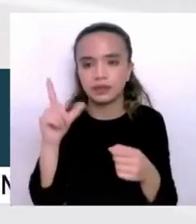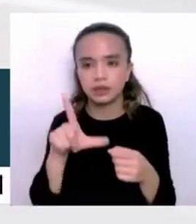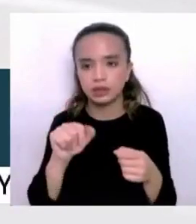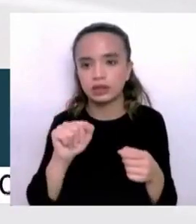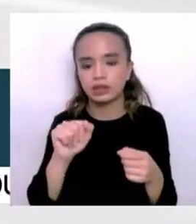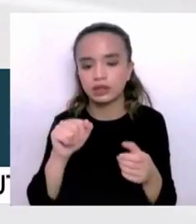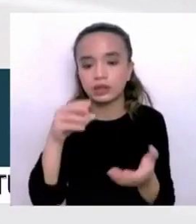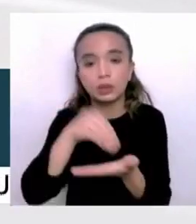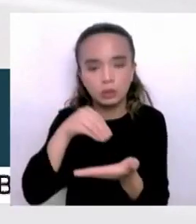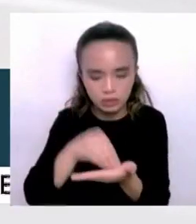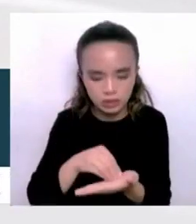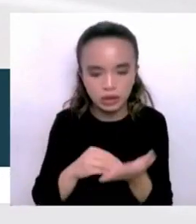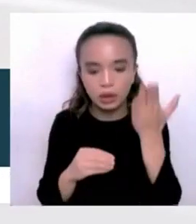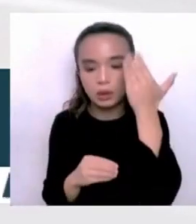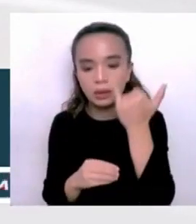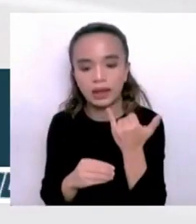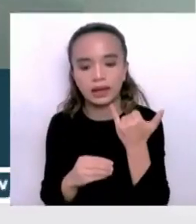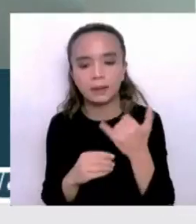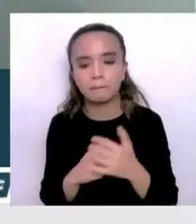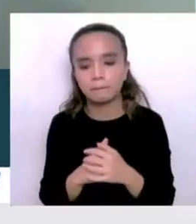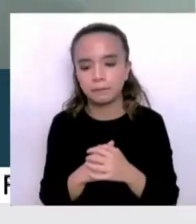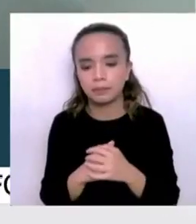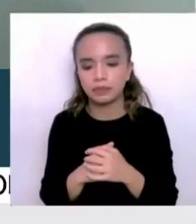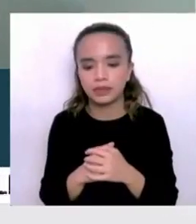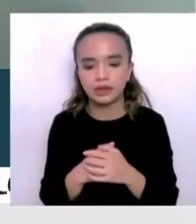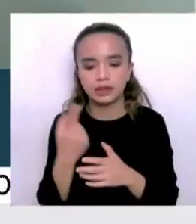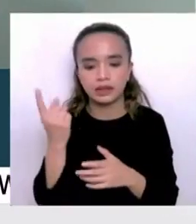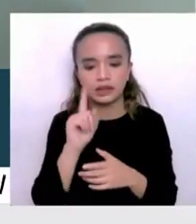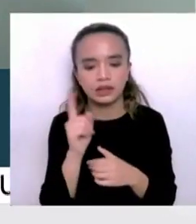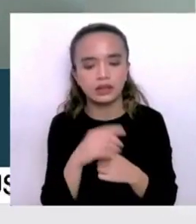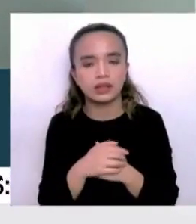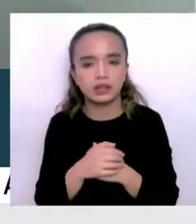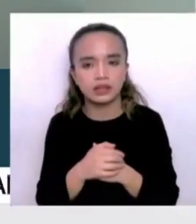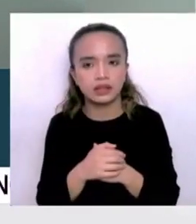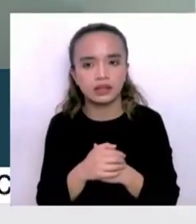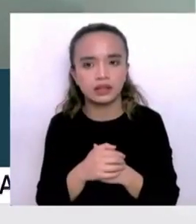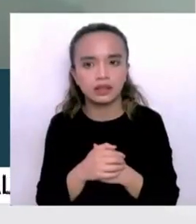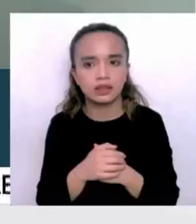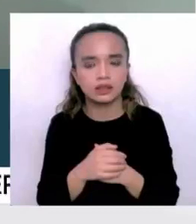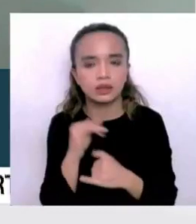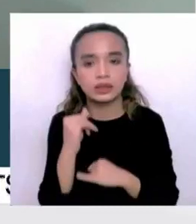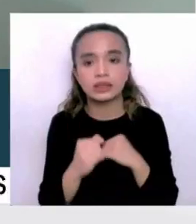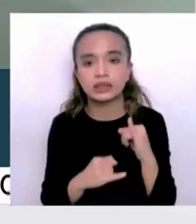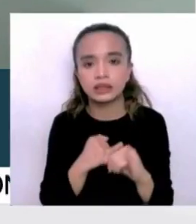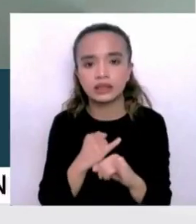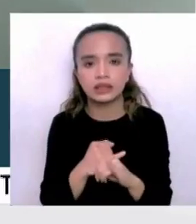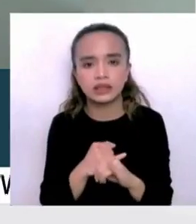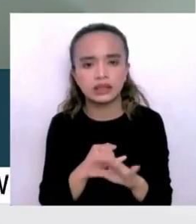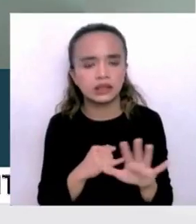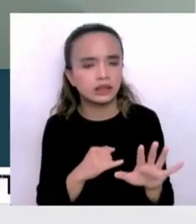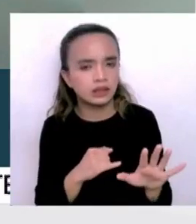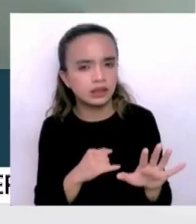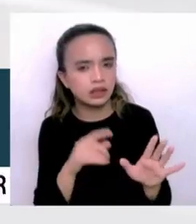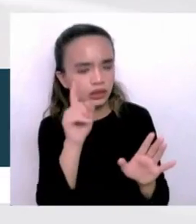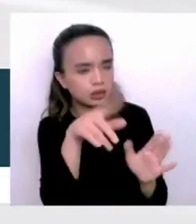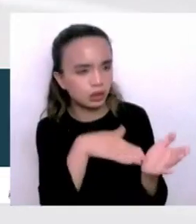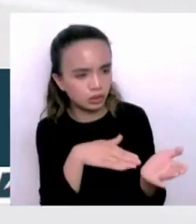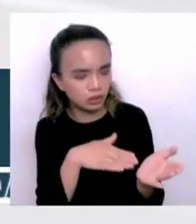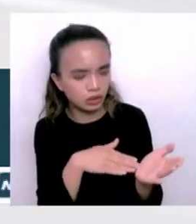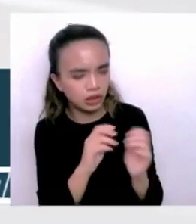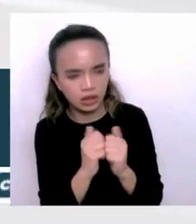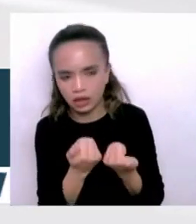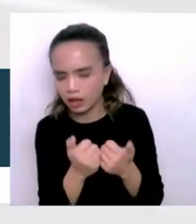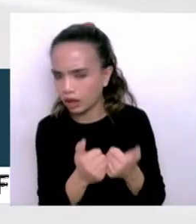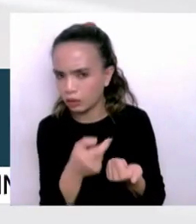those. That will also affect our international standing. And Dr. Montemayor, how will